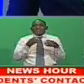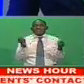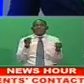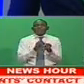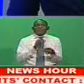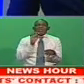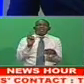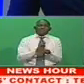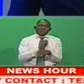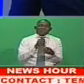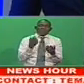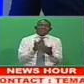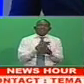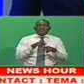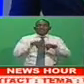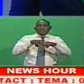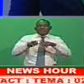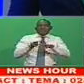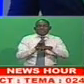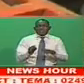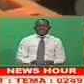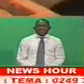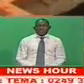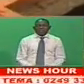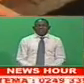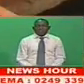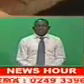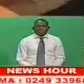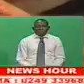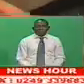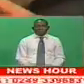create employment in Ghana's salt industry.